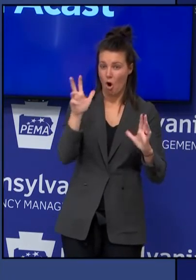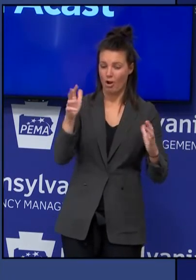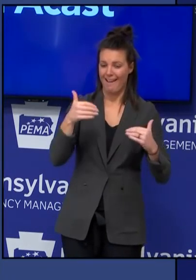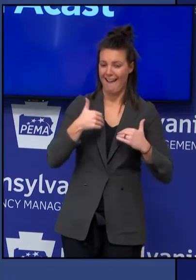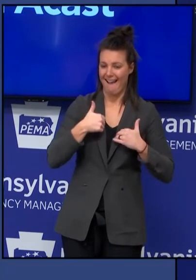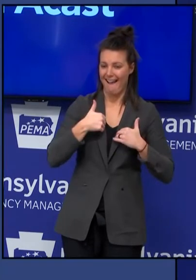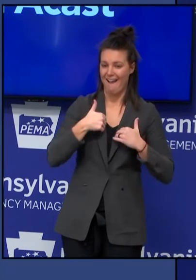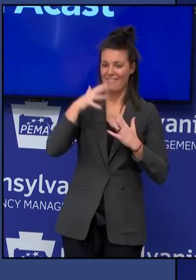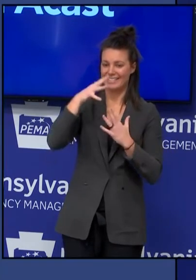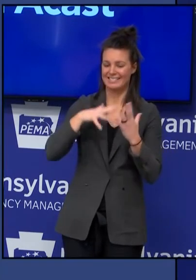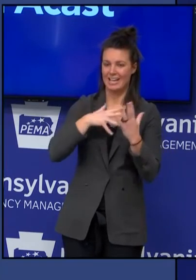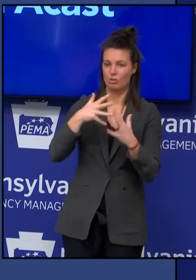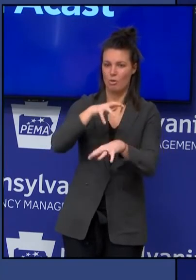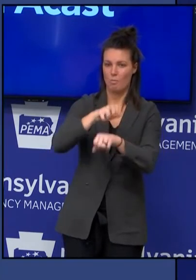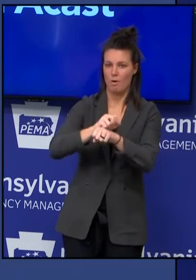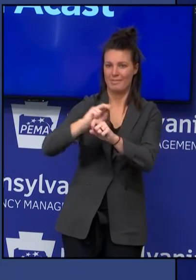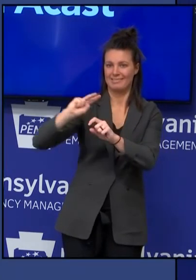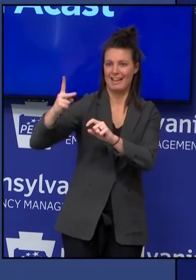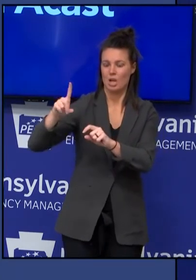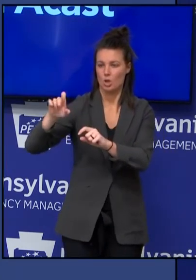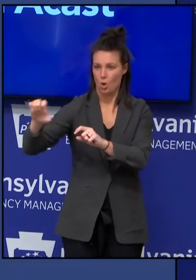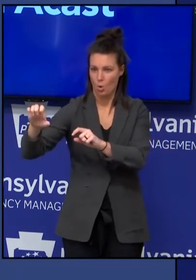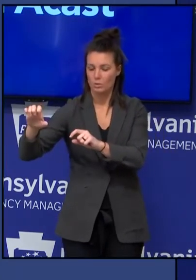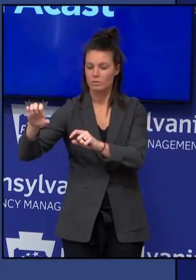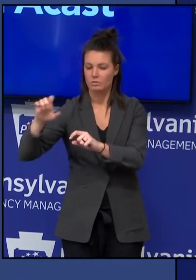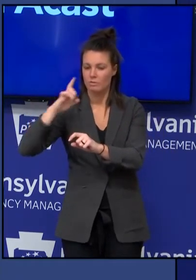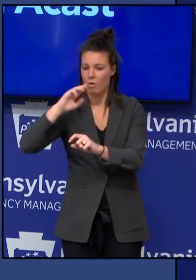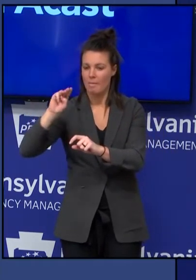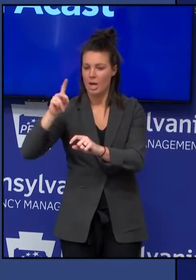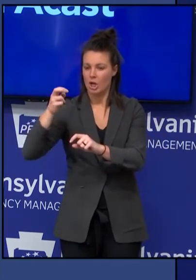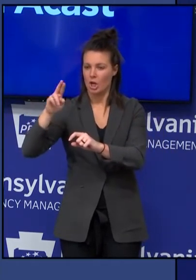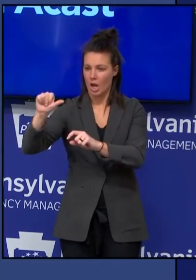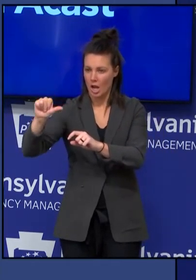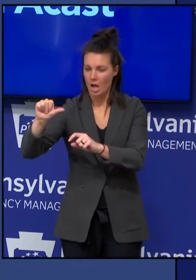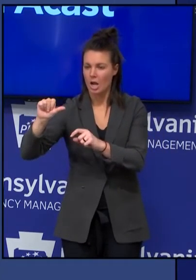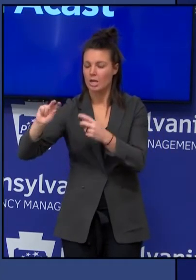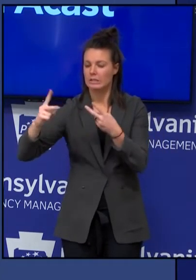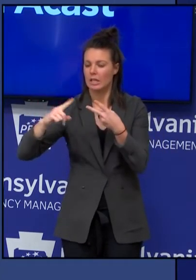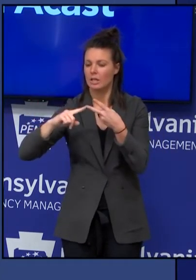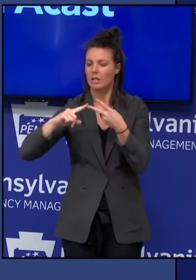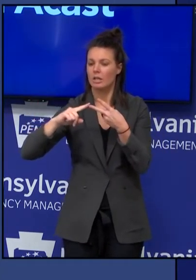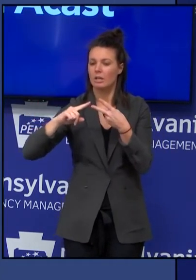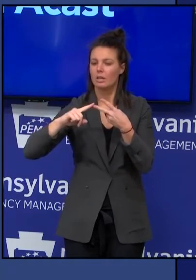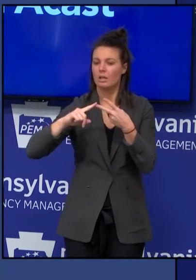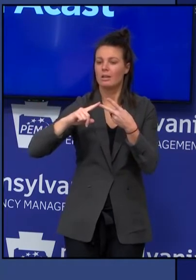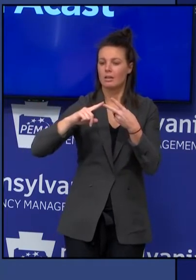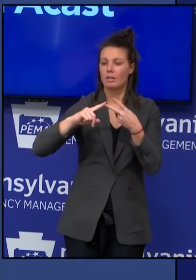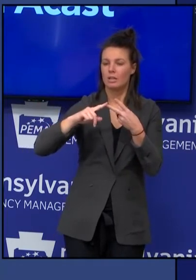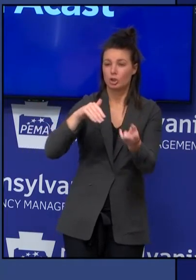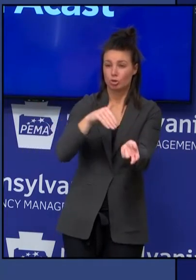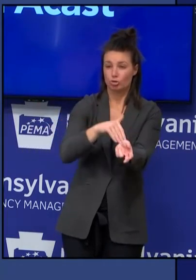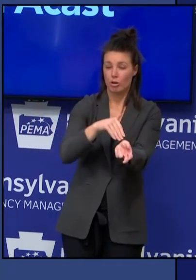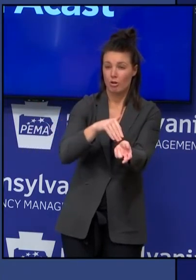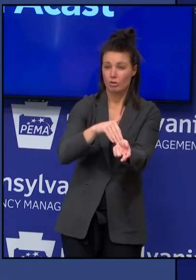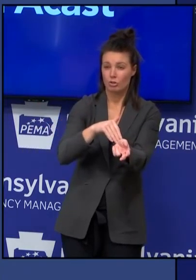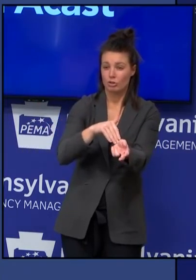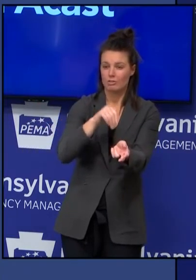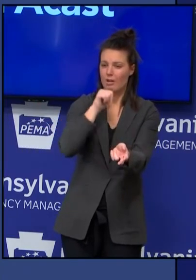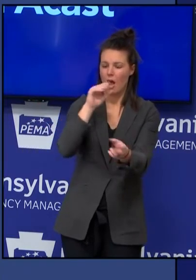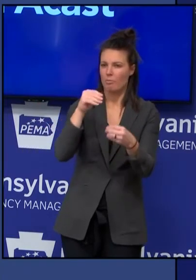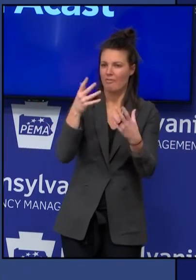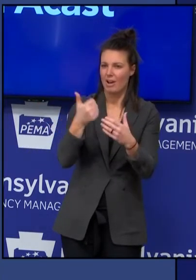scheduled second Moderna vaccine? And then my other question also, since primary care physicians aren't going to be a